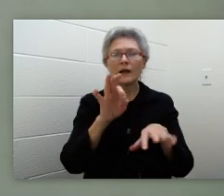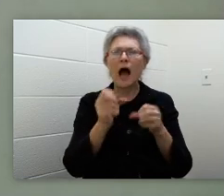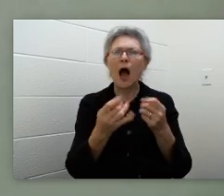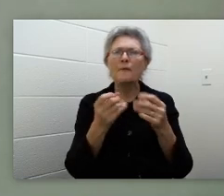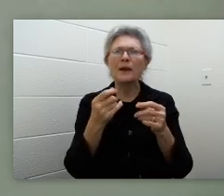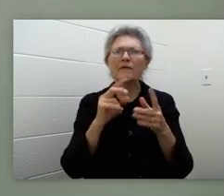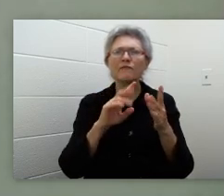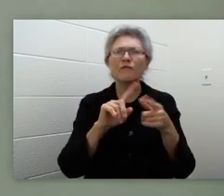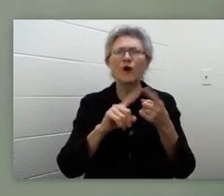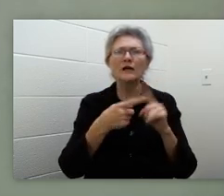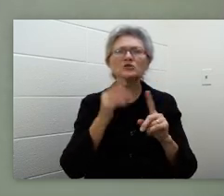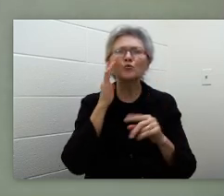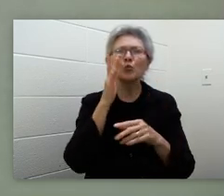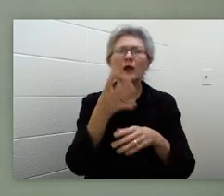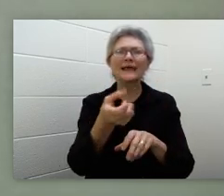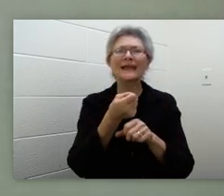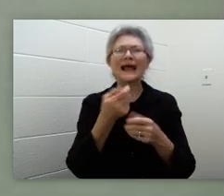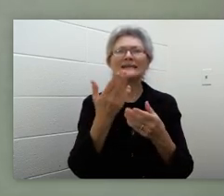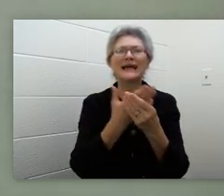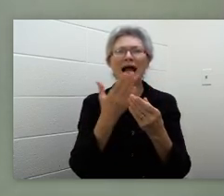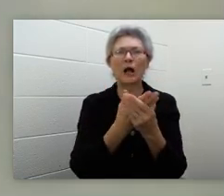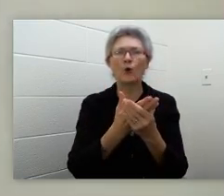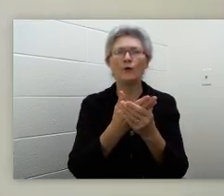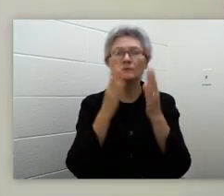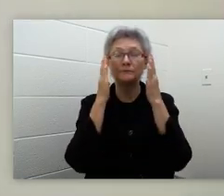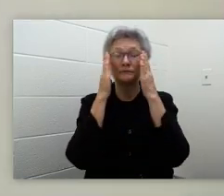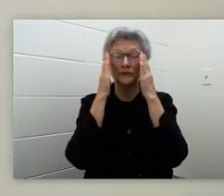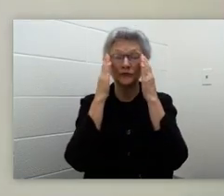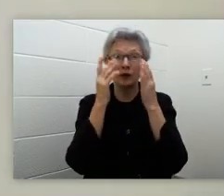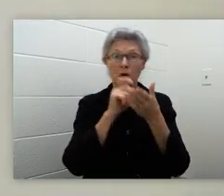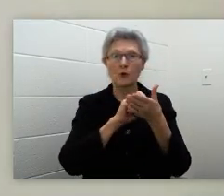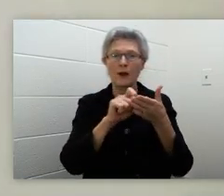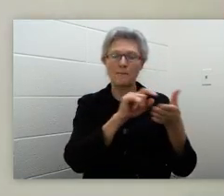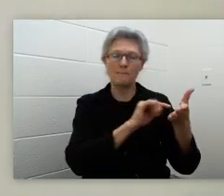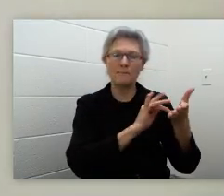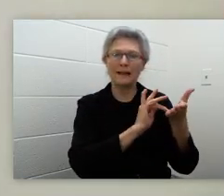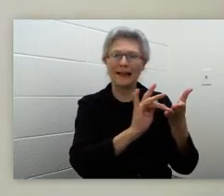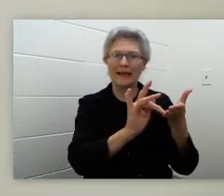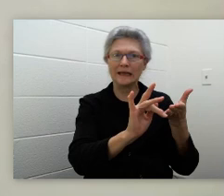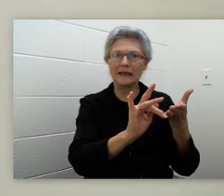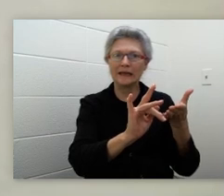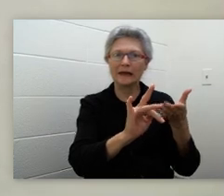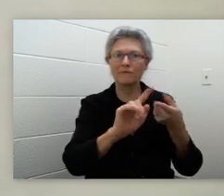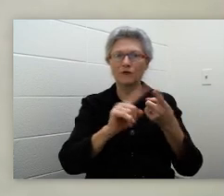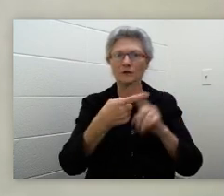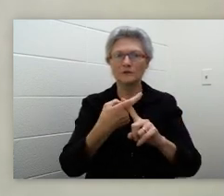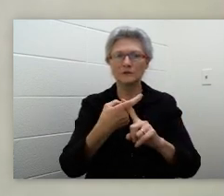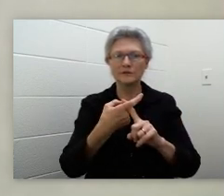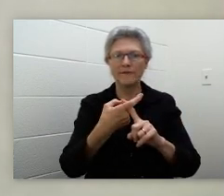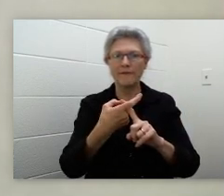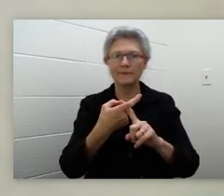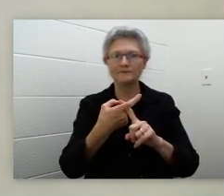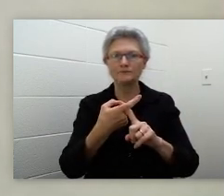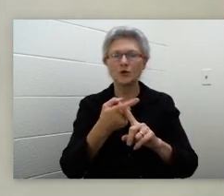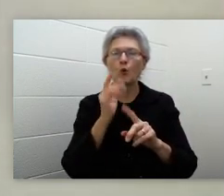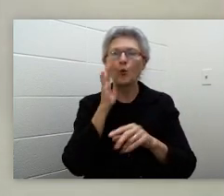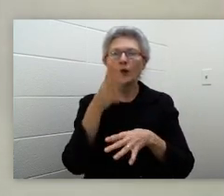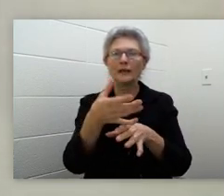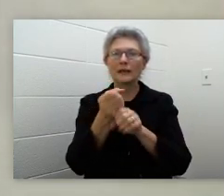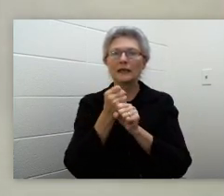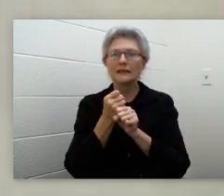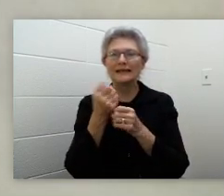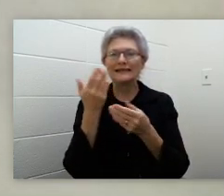many friends will get tacos. So I'm going to write down blank friends